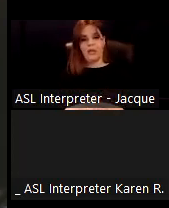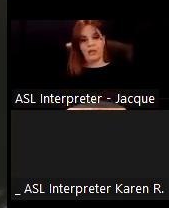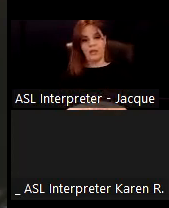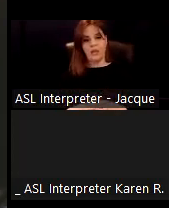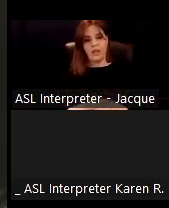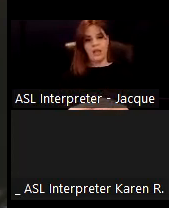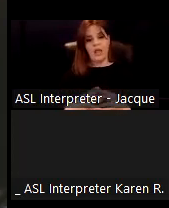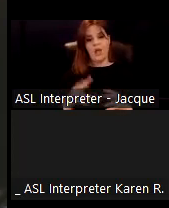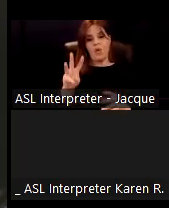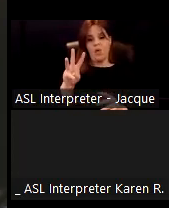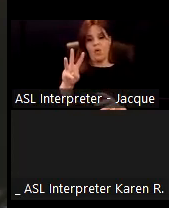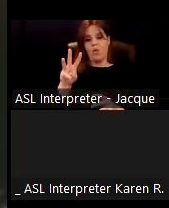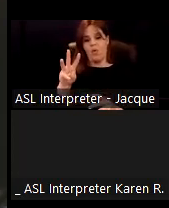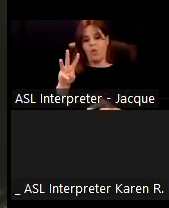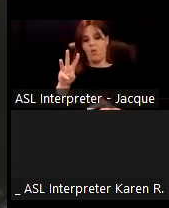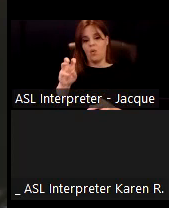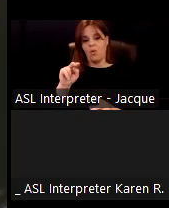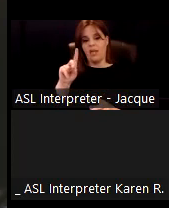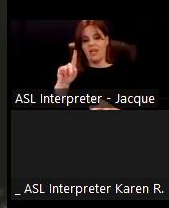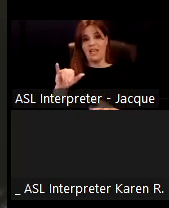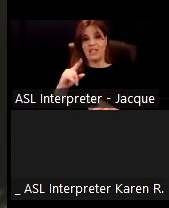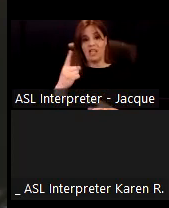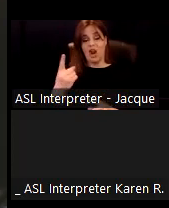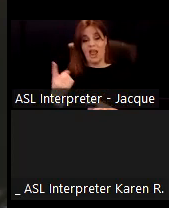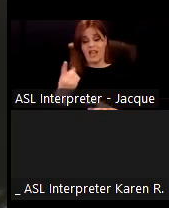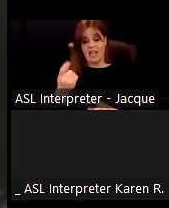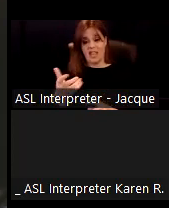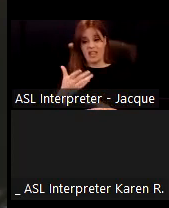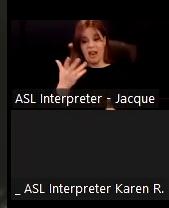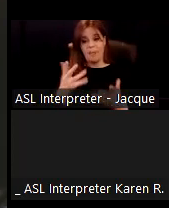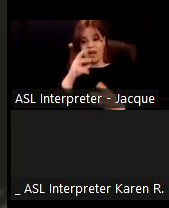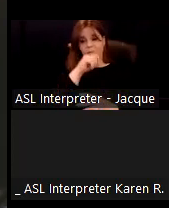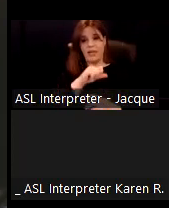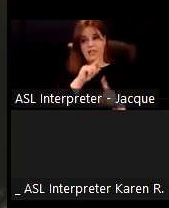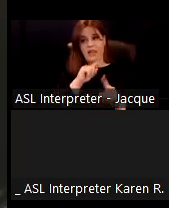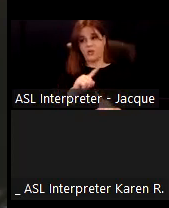Wendy, is there anything that I might have missed in answering those questions?